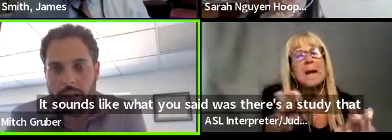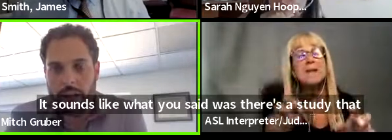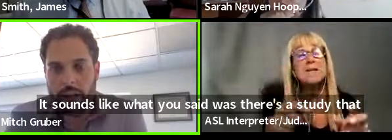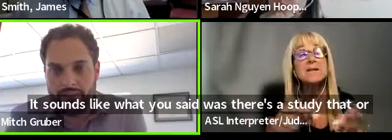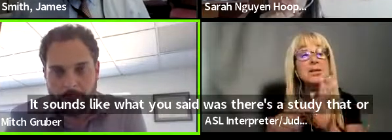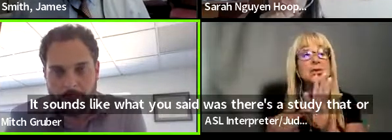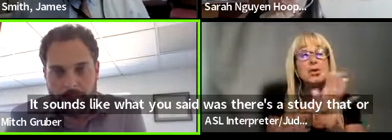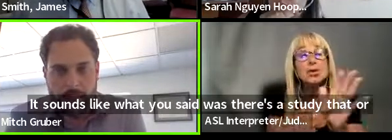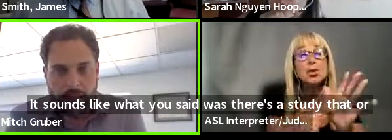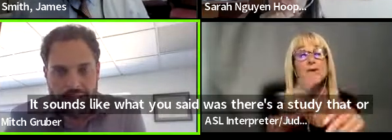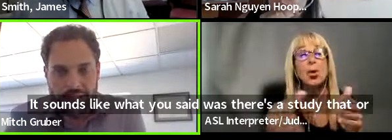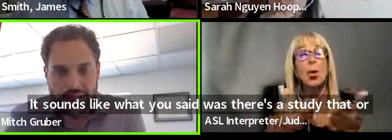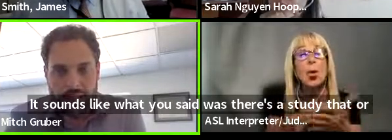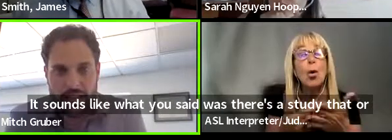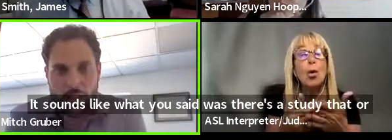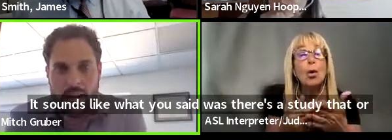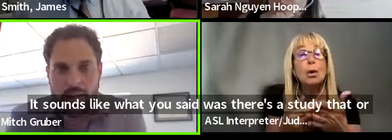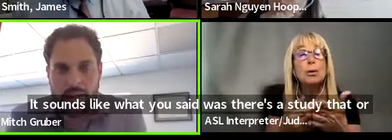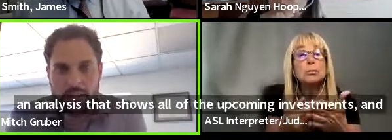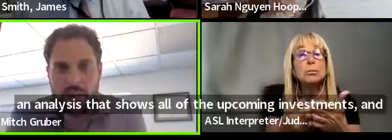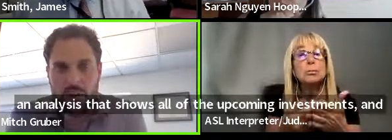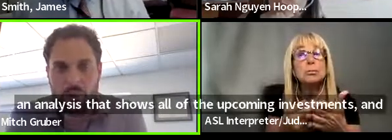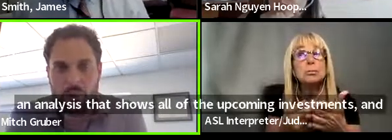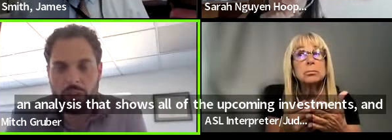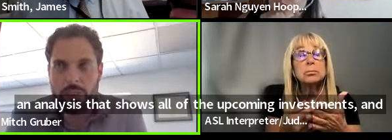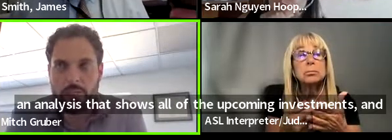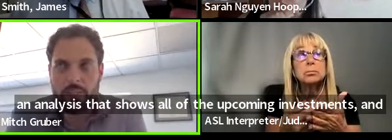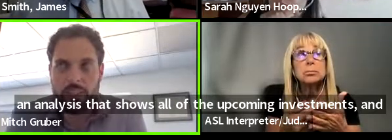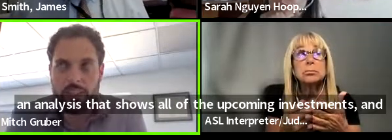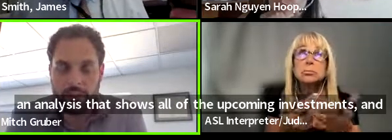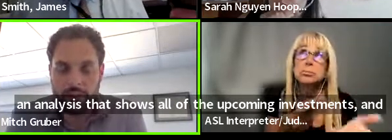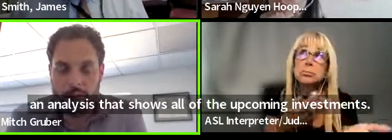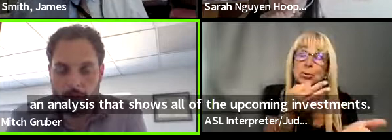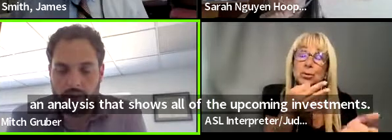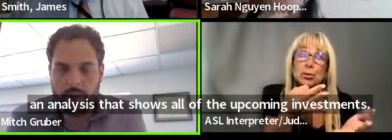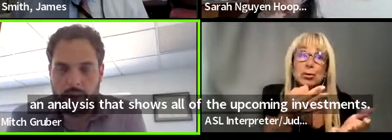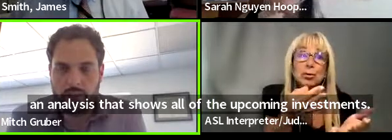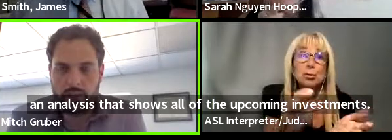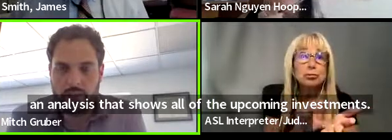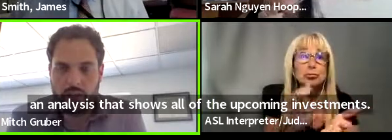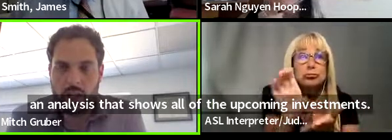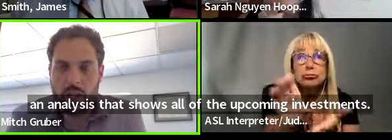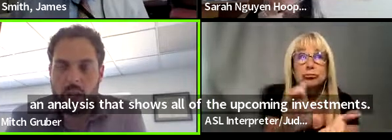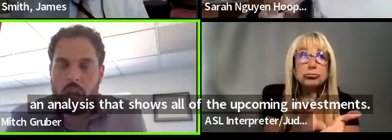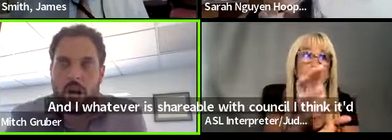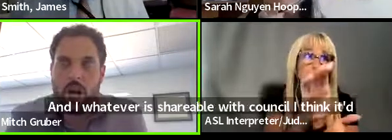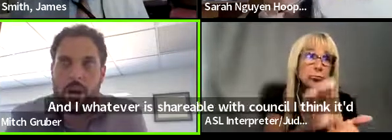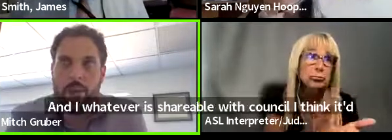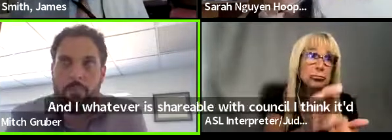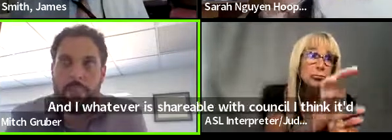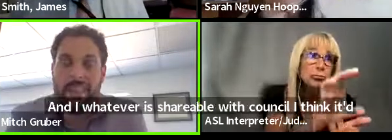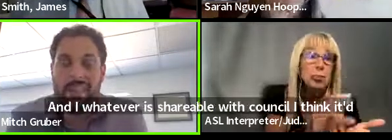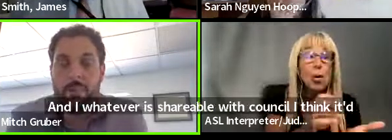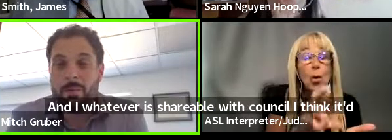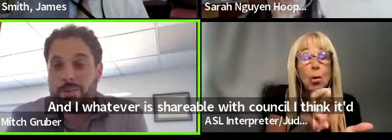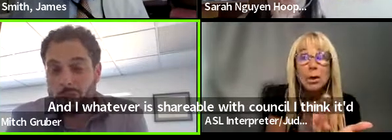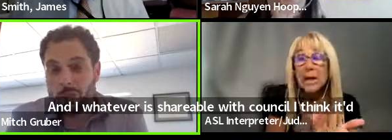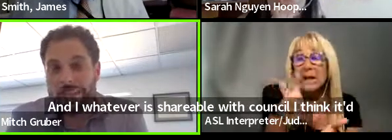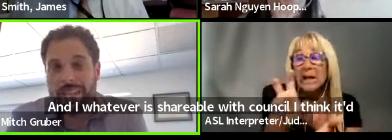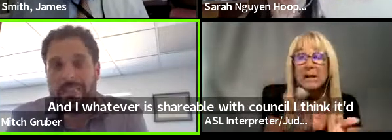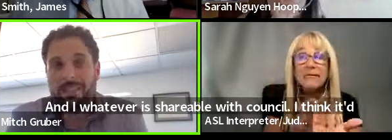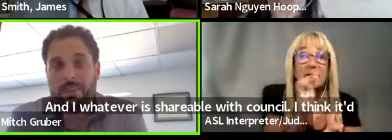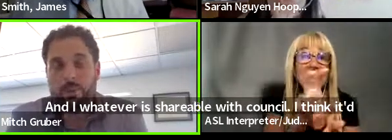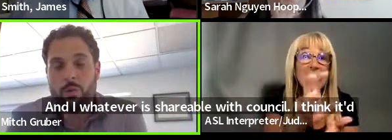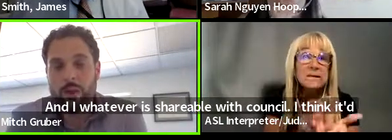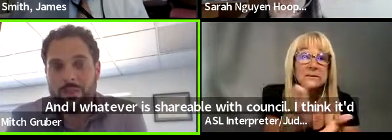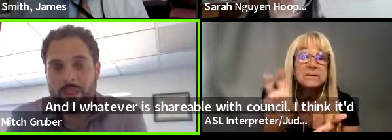upcoming investments. And whatever is shareable with council, I think it'd be very helpful for us to see. And then number